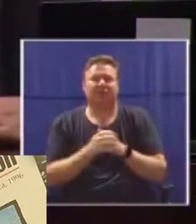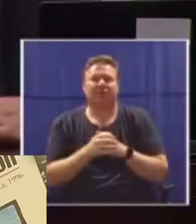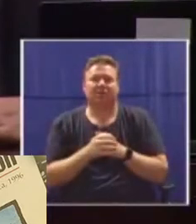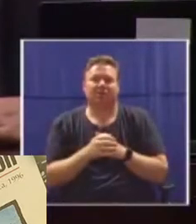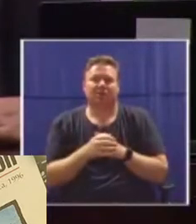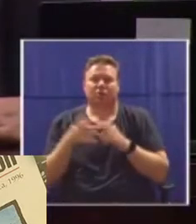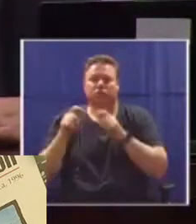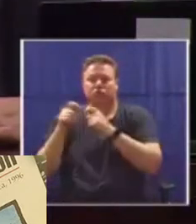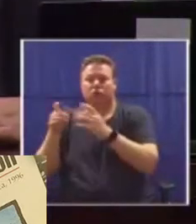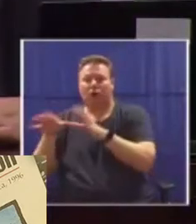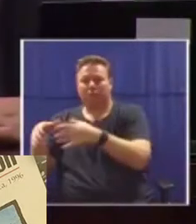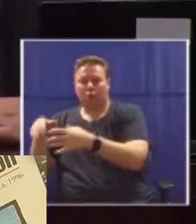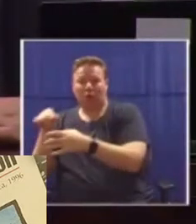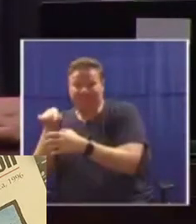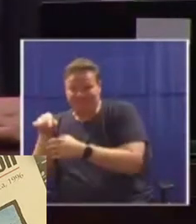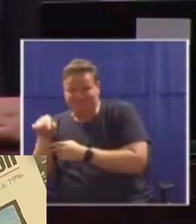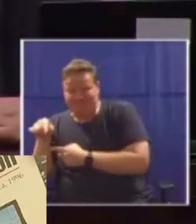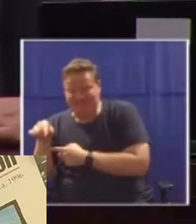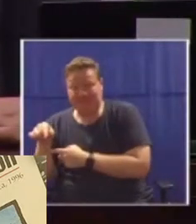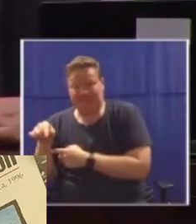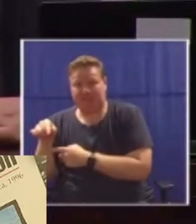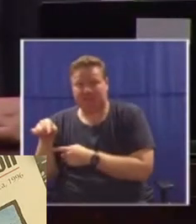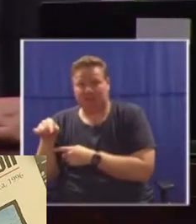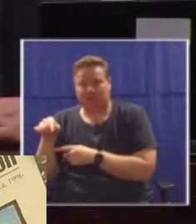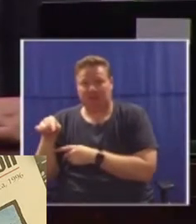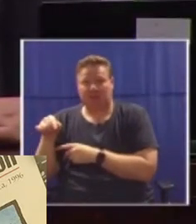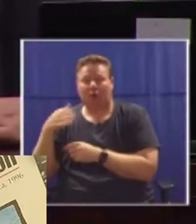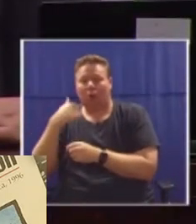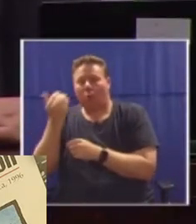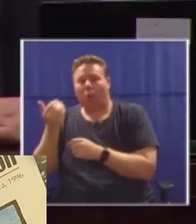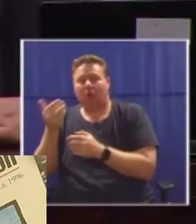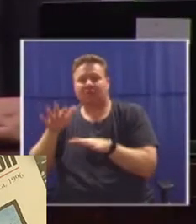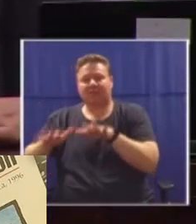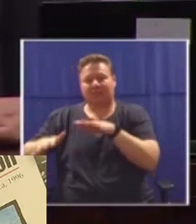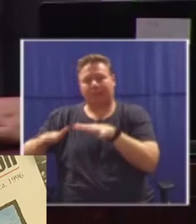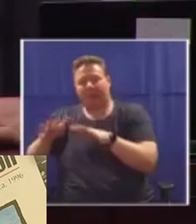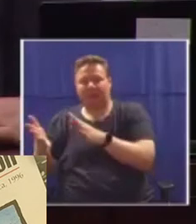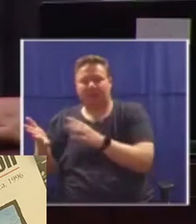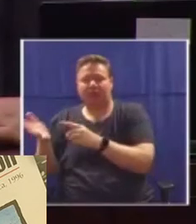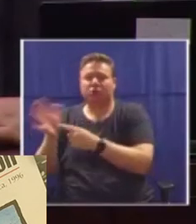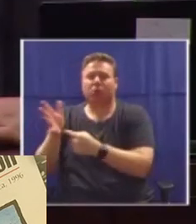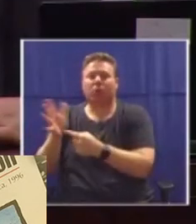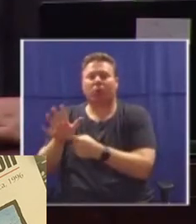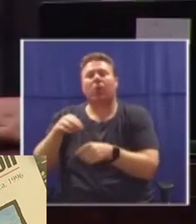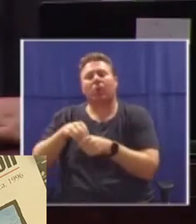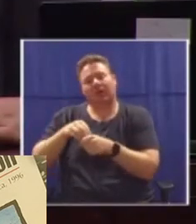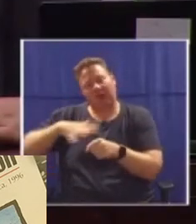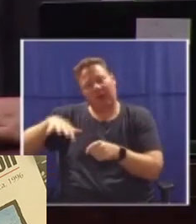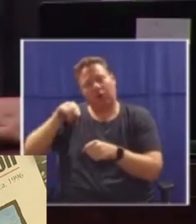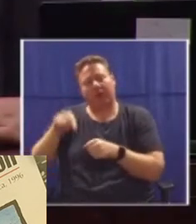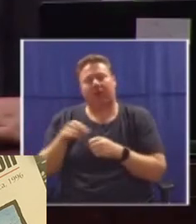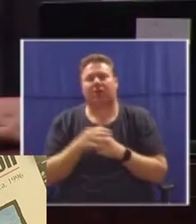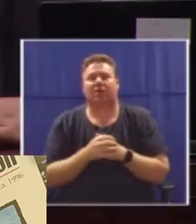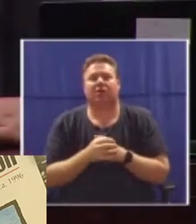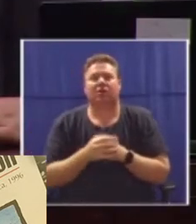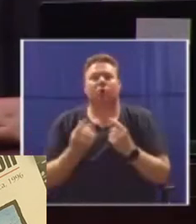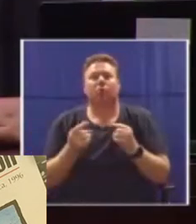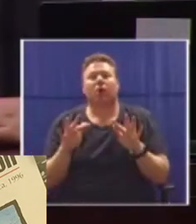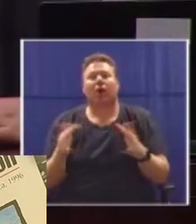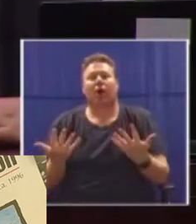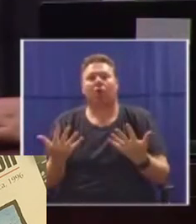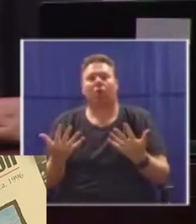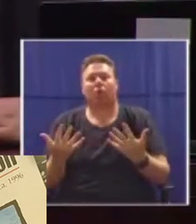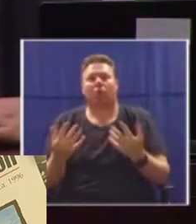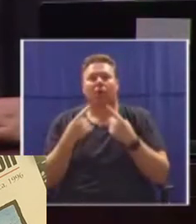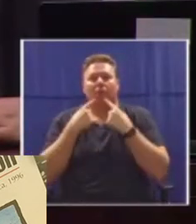Tribunal vision is to promote much needed stability in the public transport sectors. It does this by pronouncing